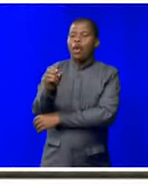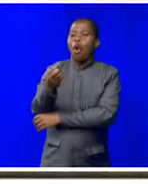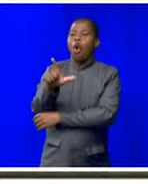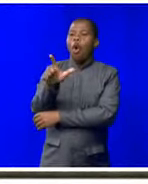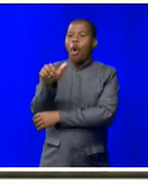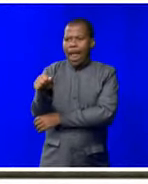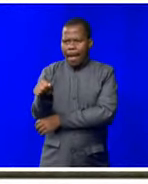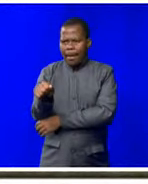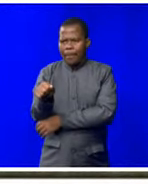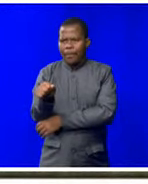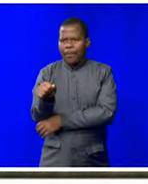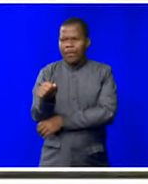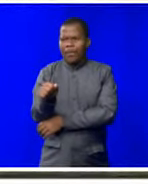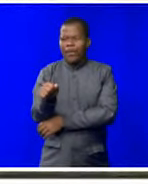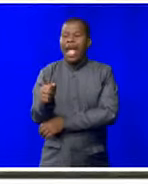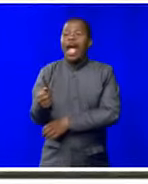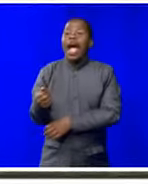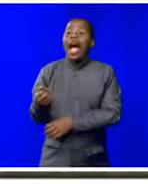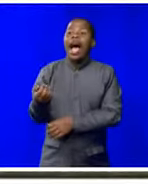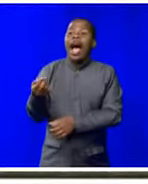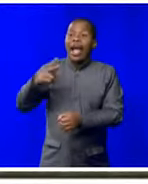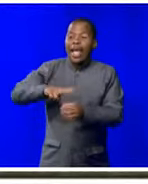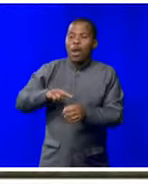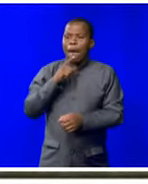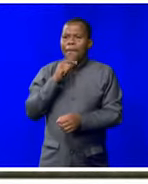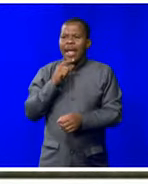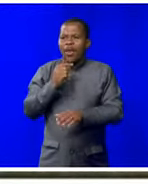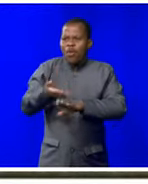Matola. Besi washona nga